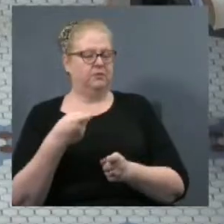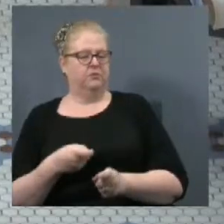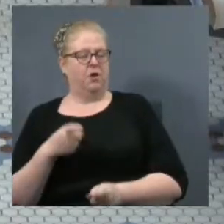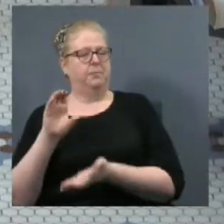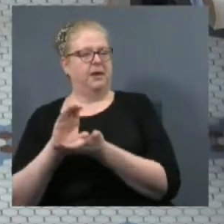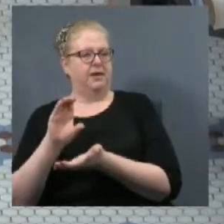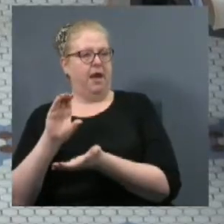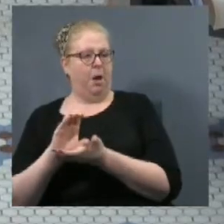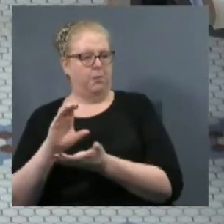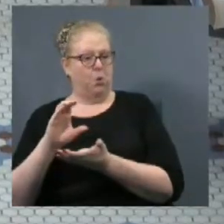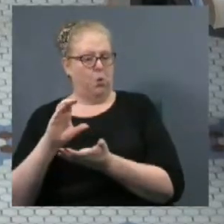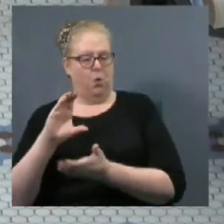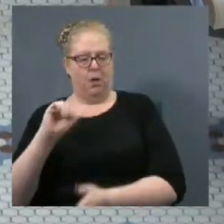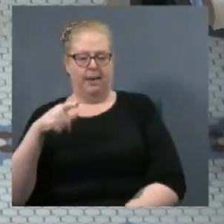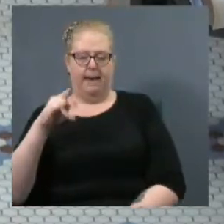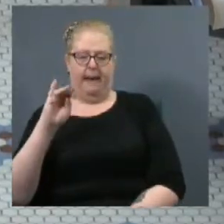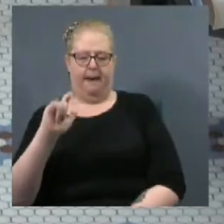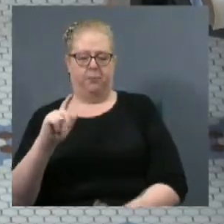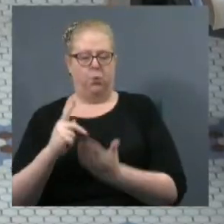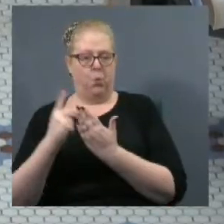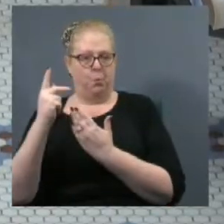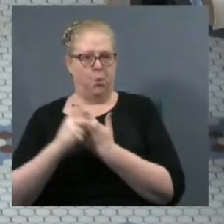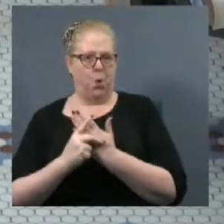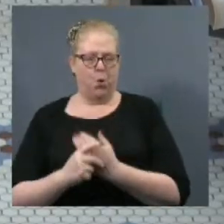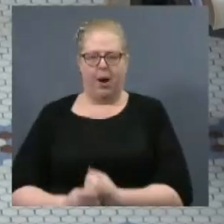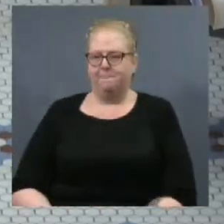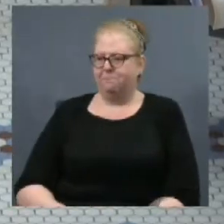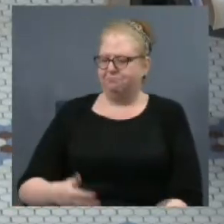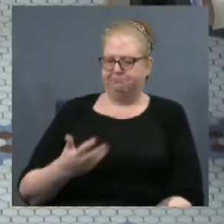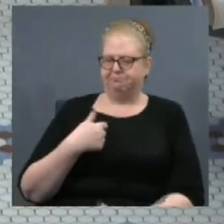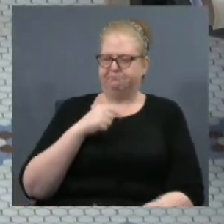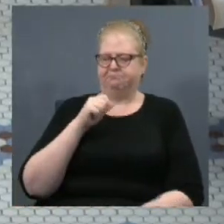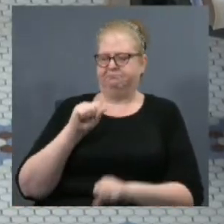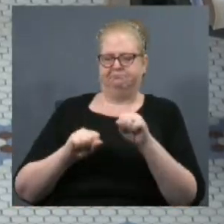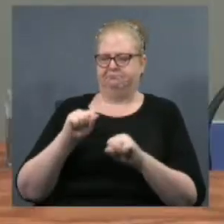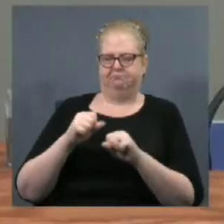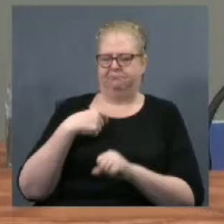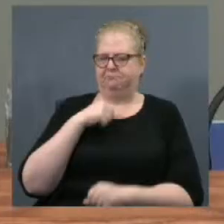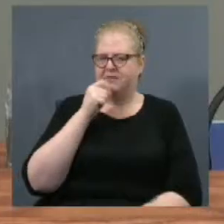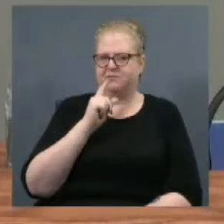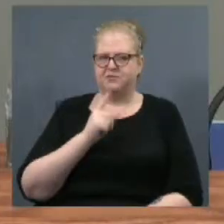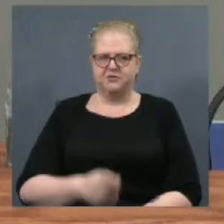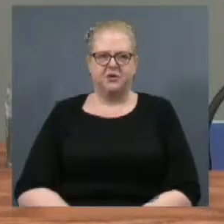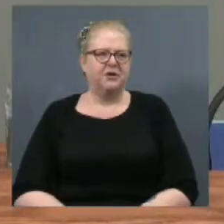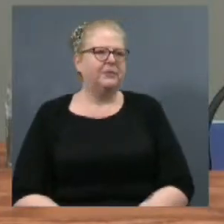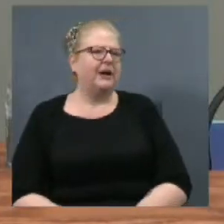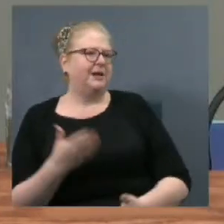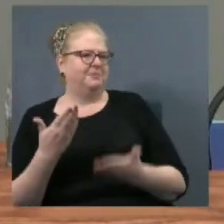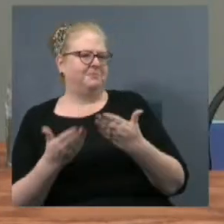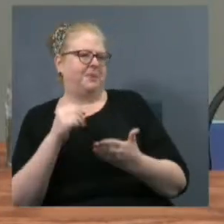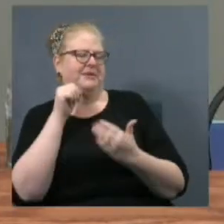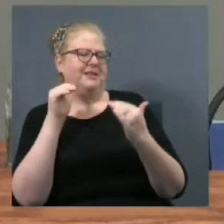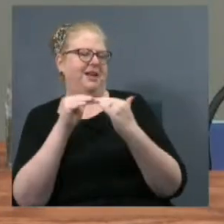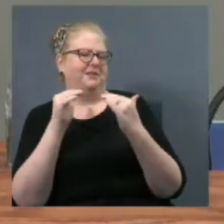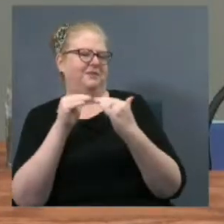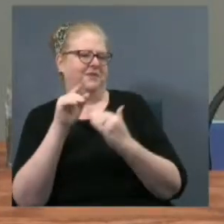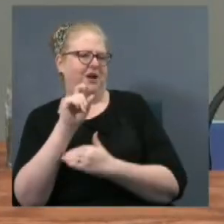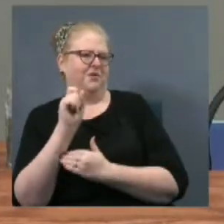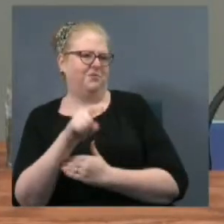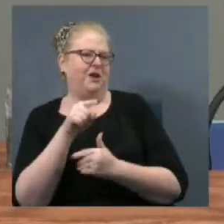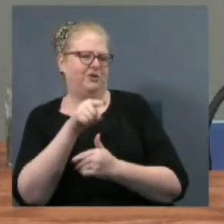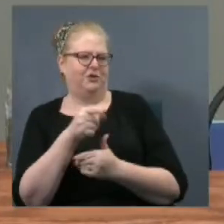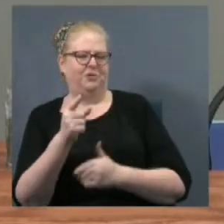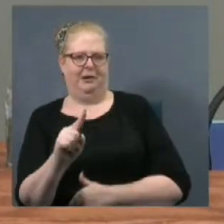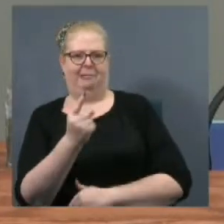program? Yes, uh-huh. I'm not sure. Okay, well, that's probably an unfair question at this, with you being